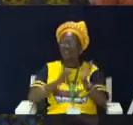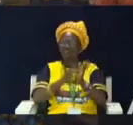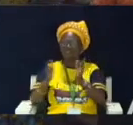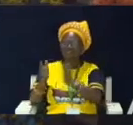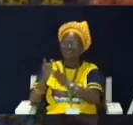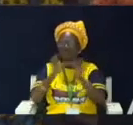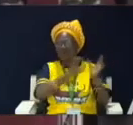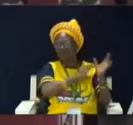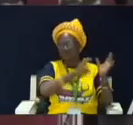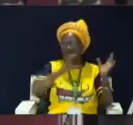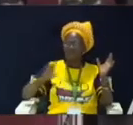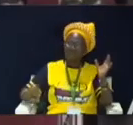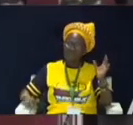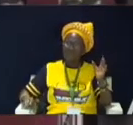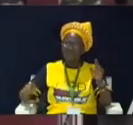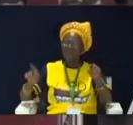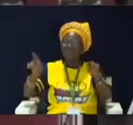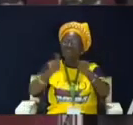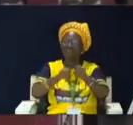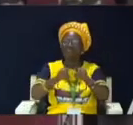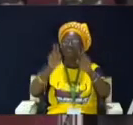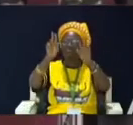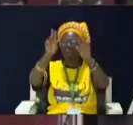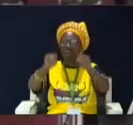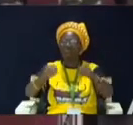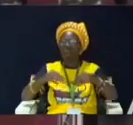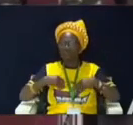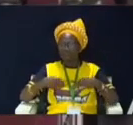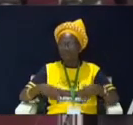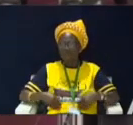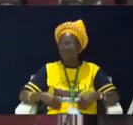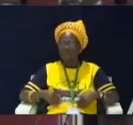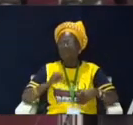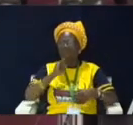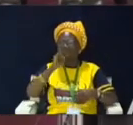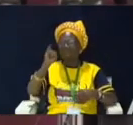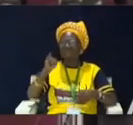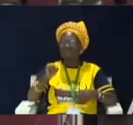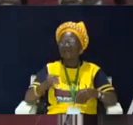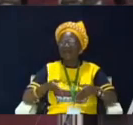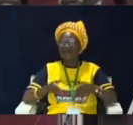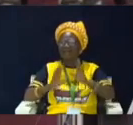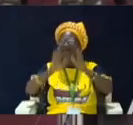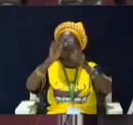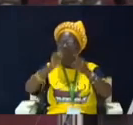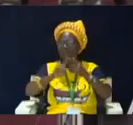So nobody is allowed to be sorrowful tonight.